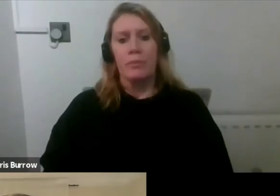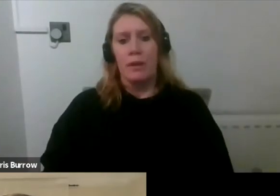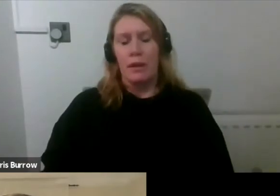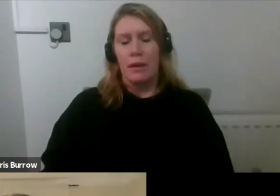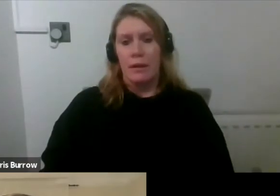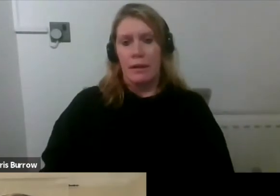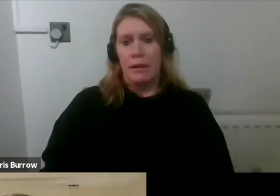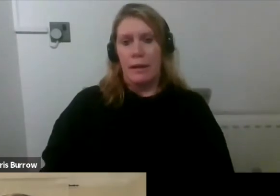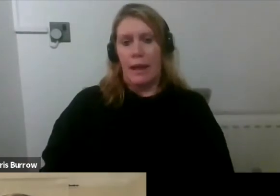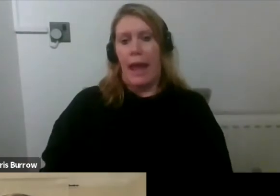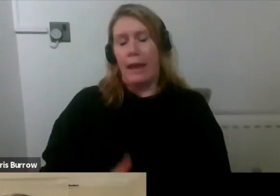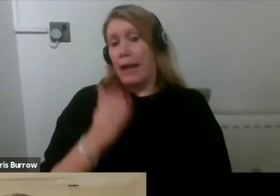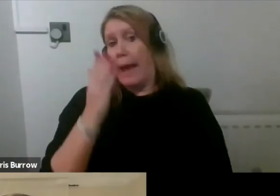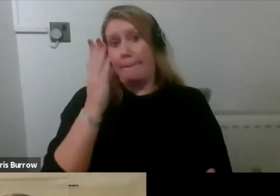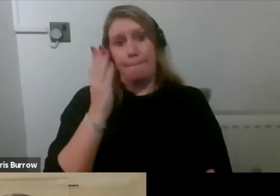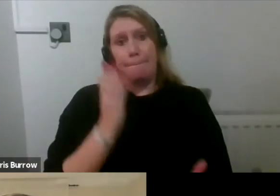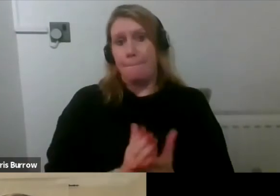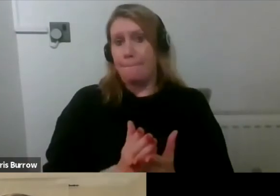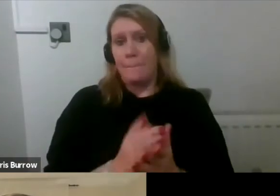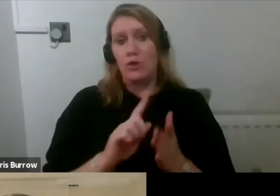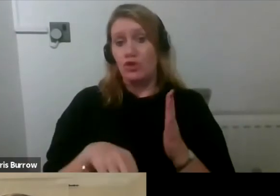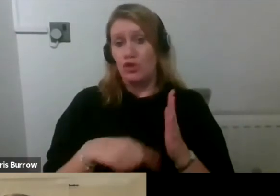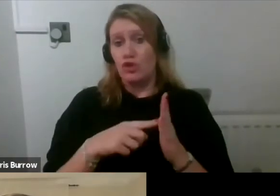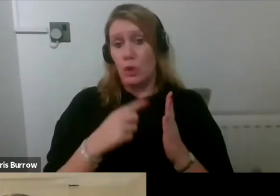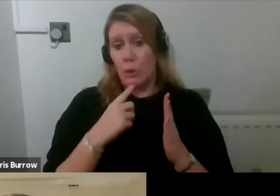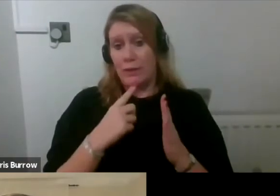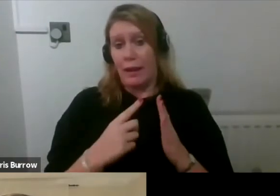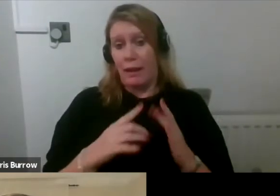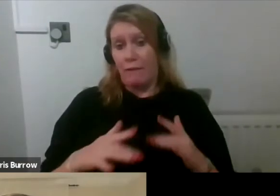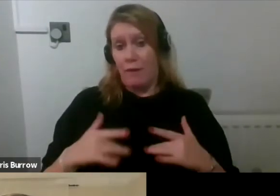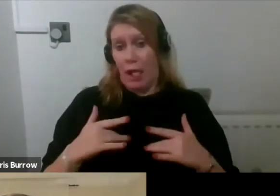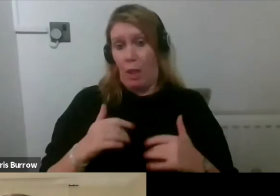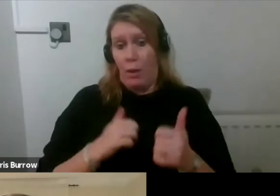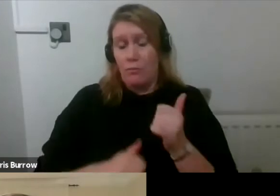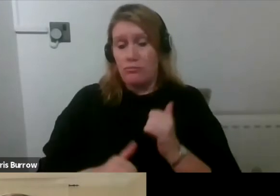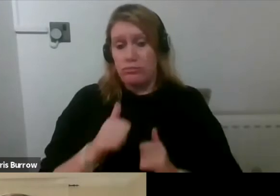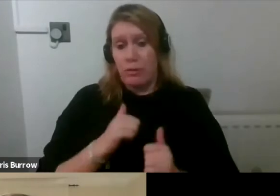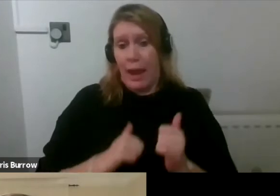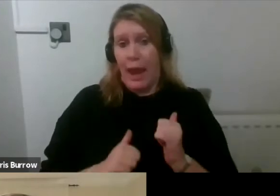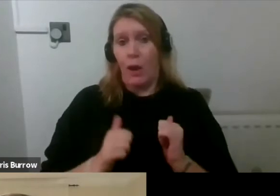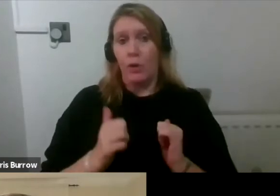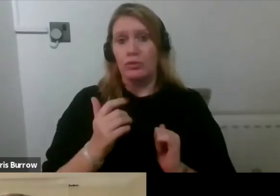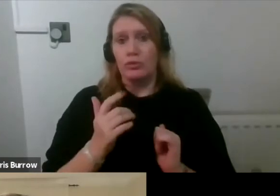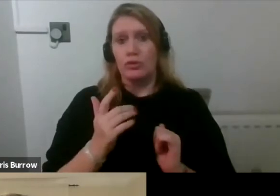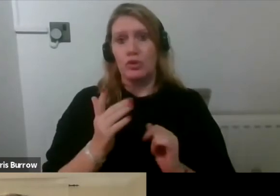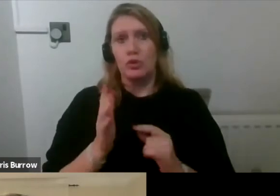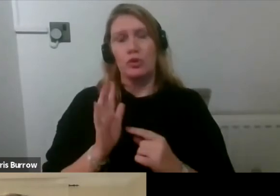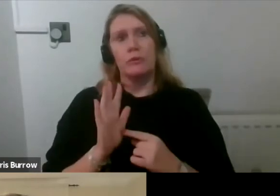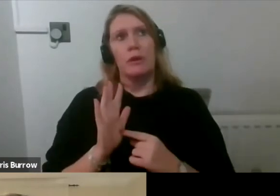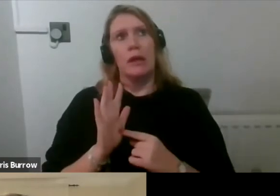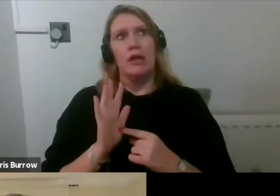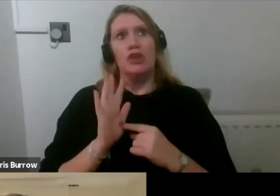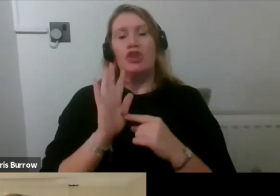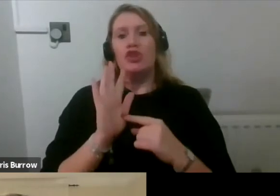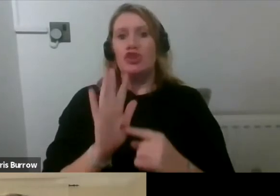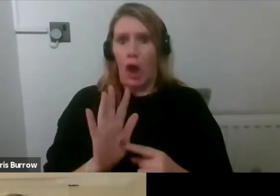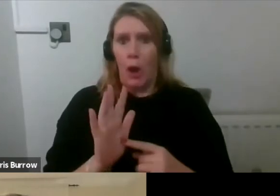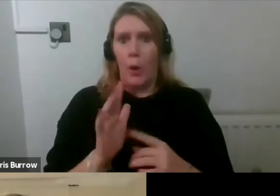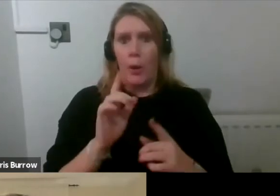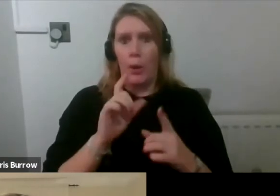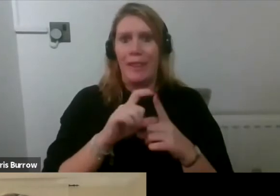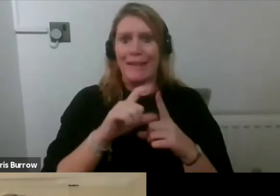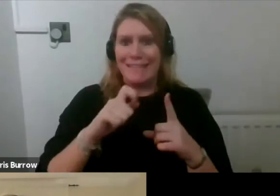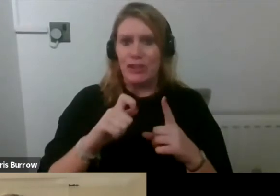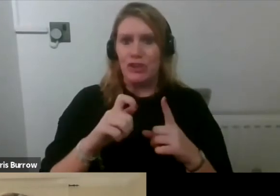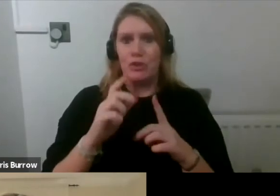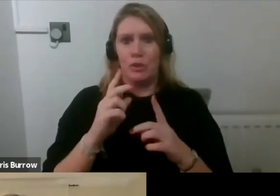so proud not just to premiere the digital version, but the level of access. And again, I think that makes it incredibly relevant